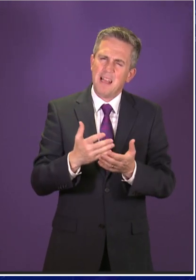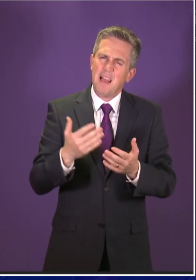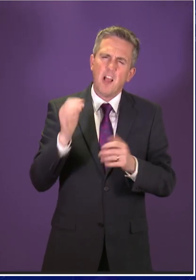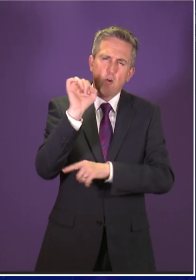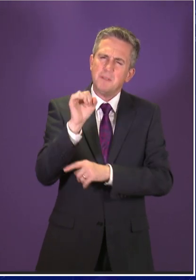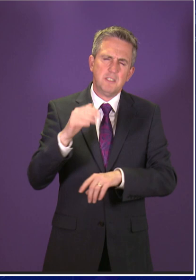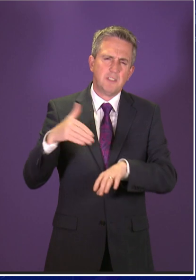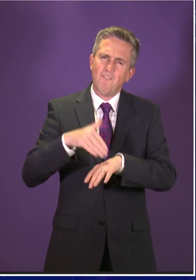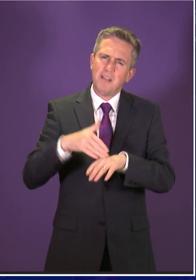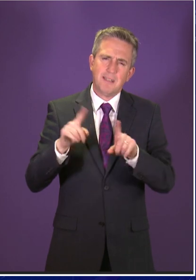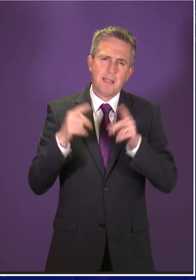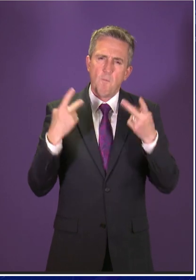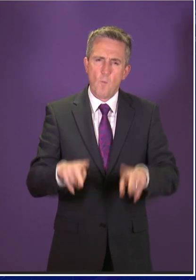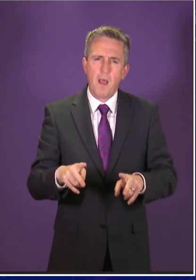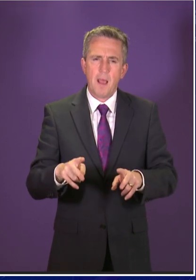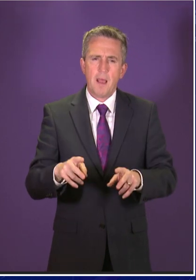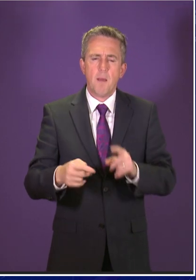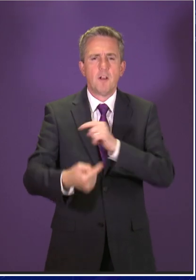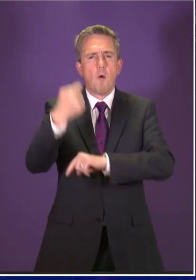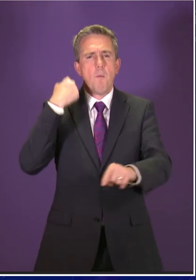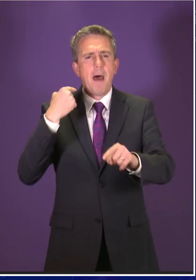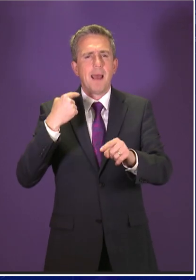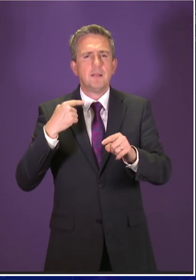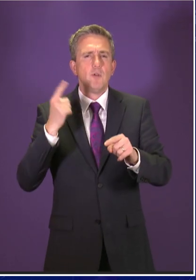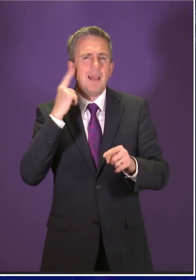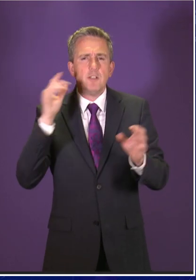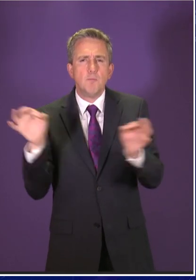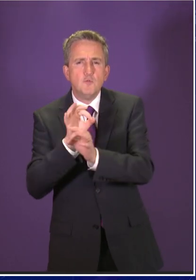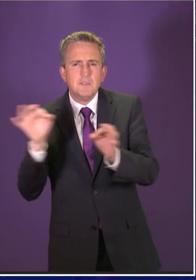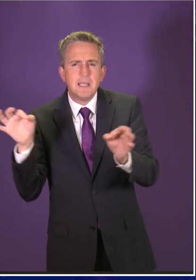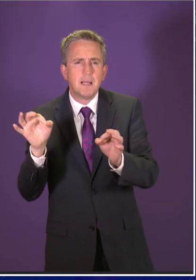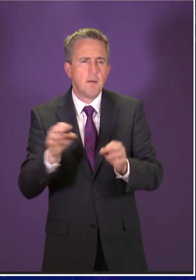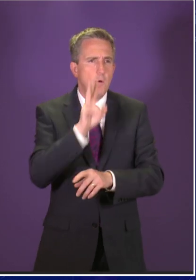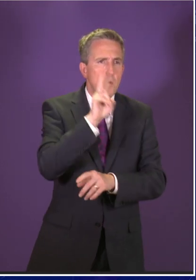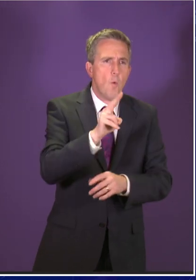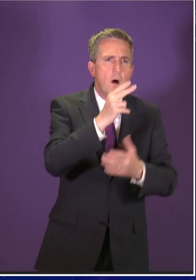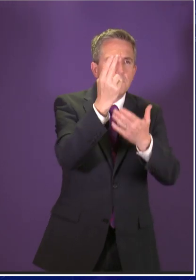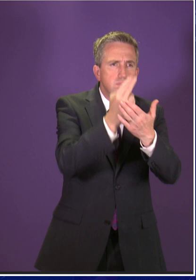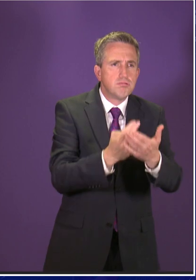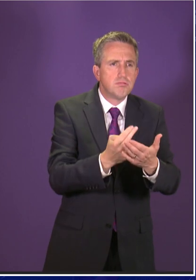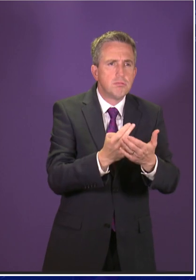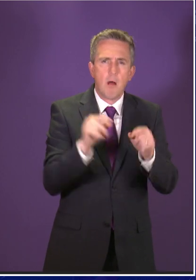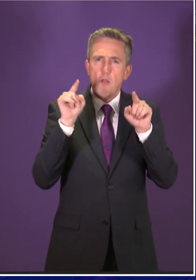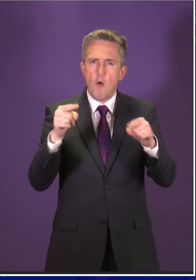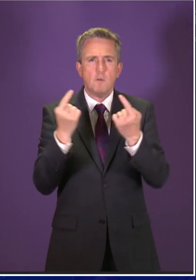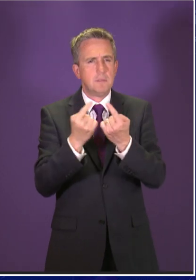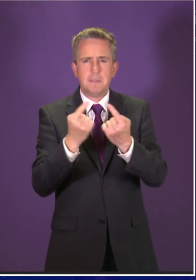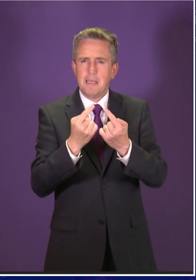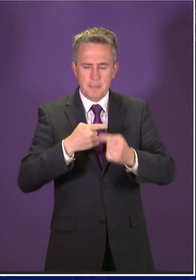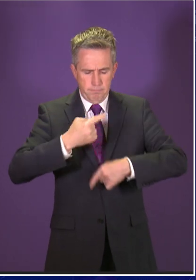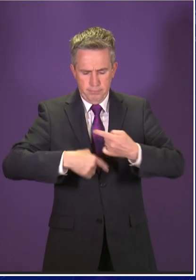was 100 years ago. But to go hear a symphony of Mahler, to go see a painting of Klimt, is to take you right to the essence of the human